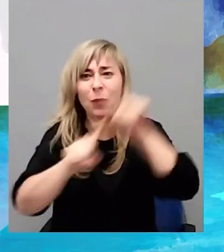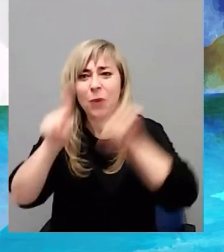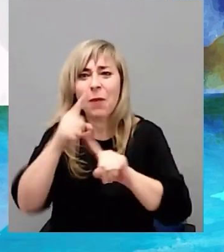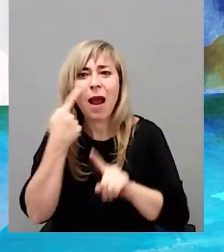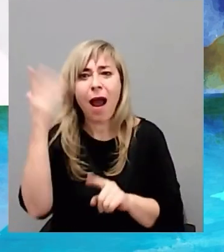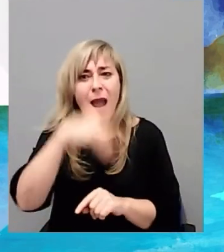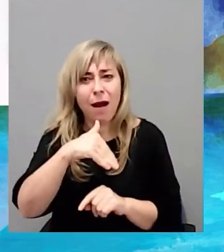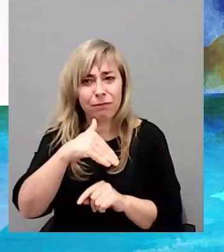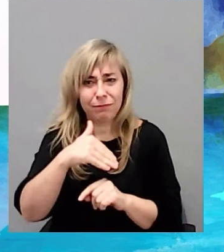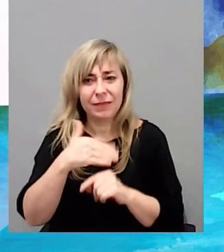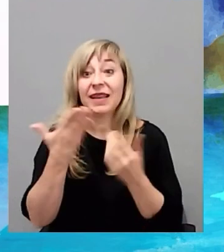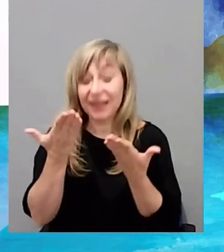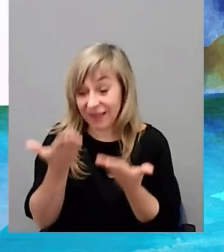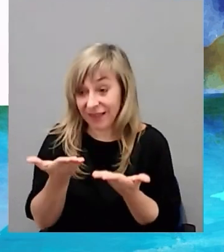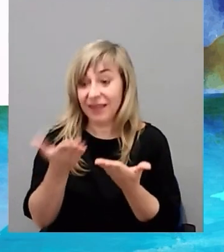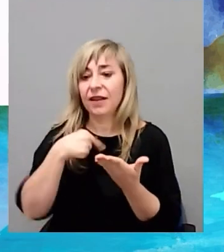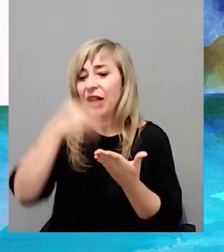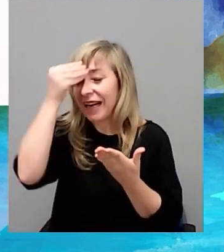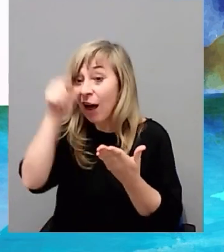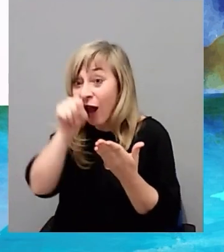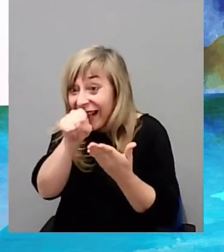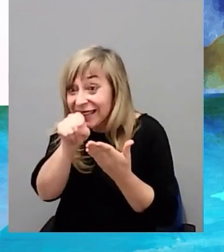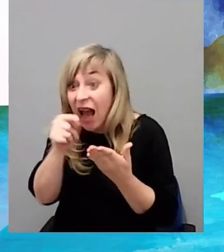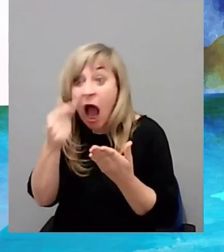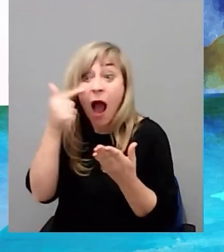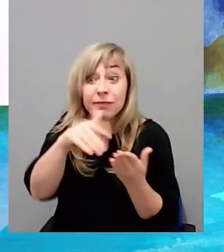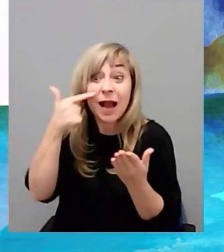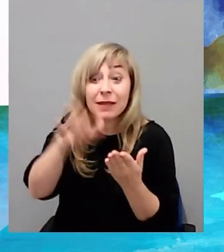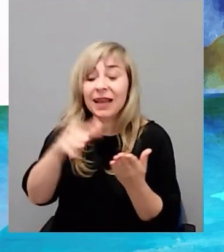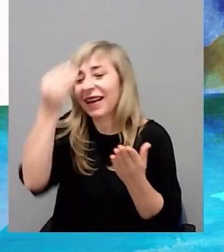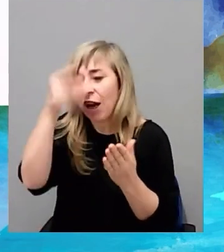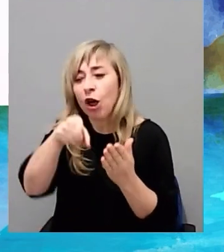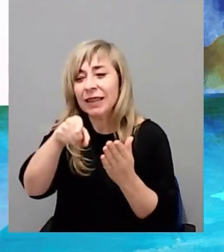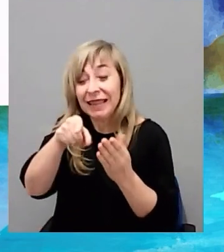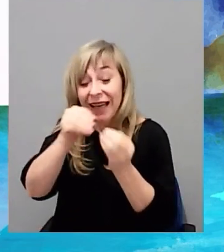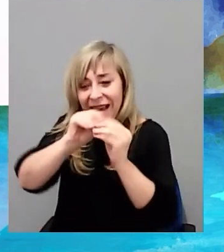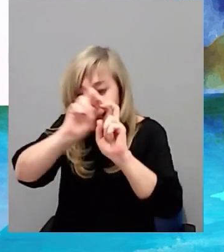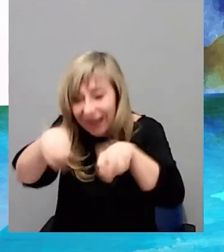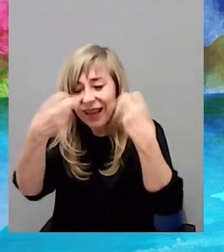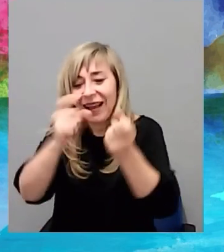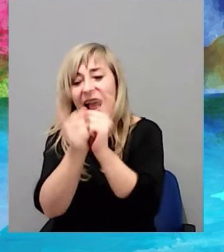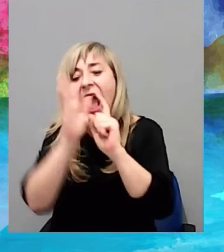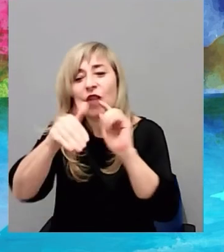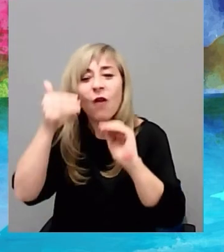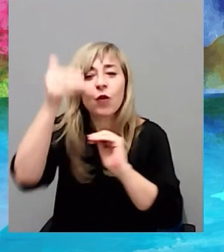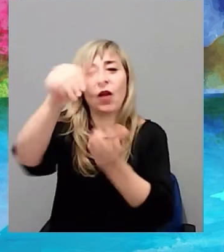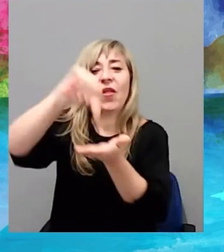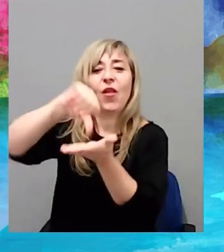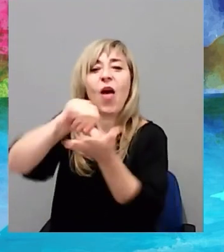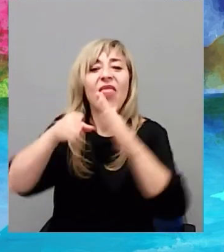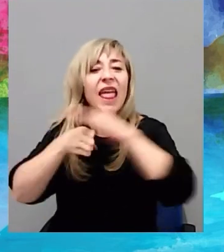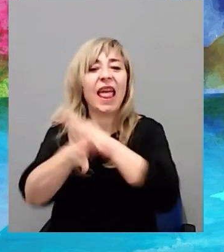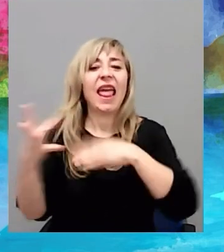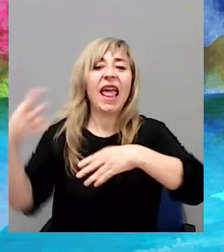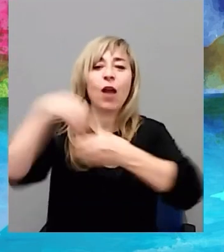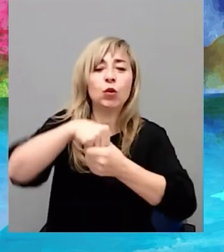the city of the future and the more inclusive city of the future. Yeah, absolutely. It